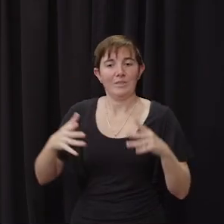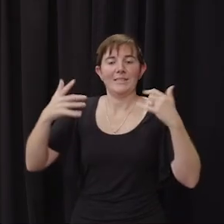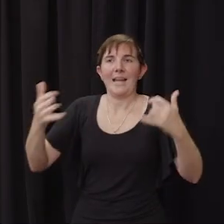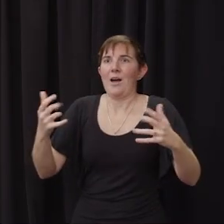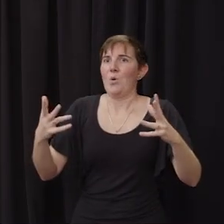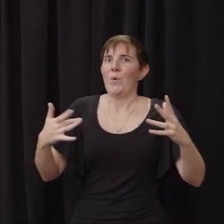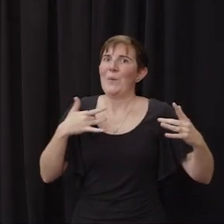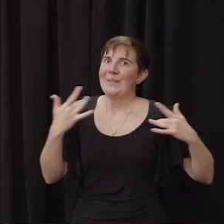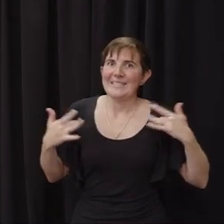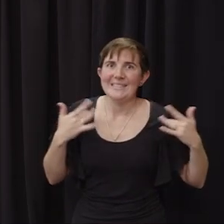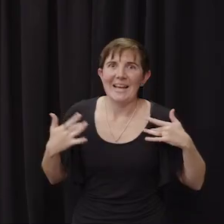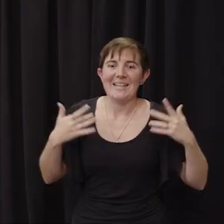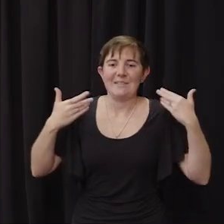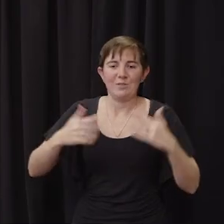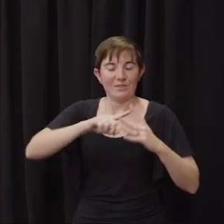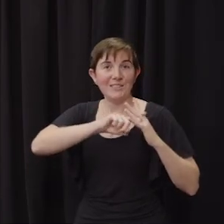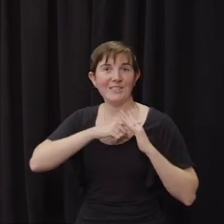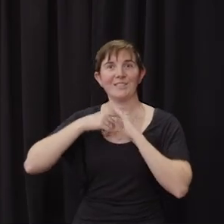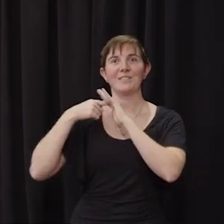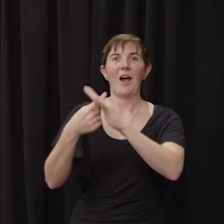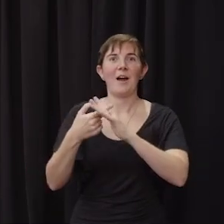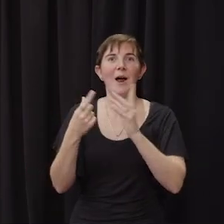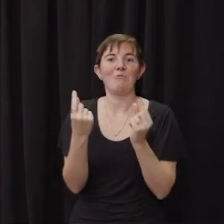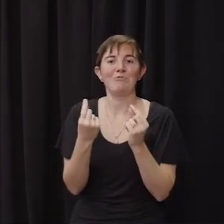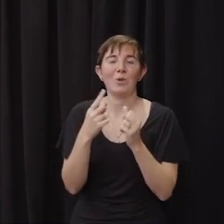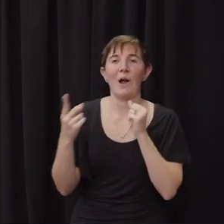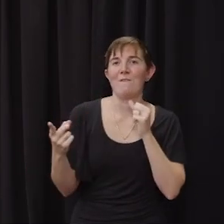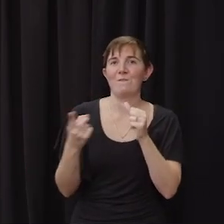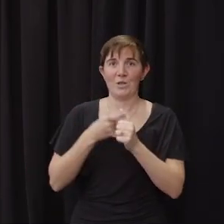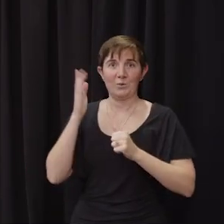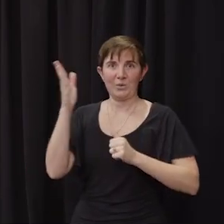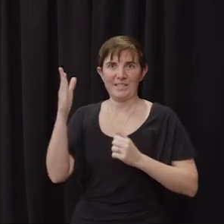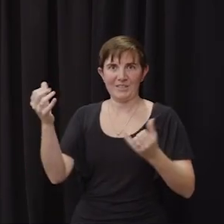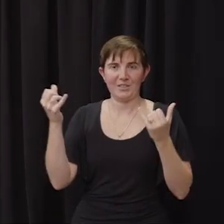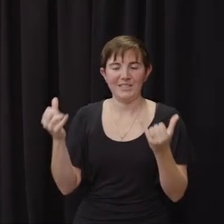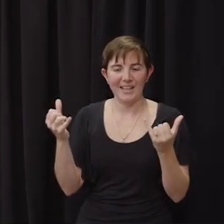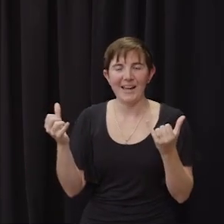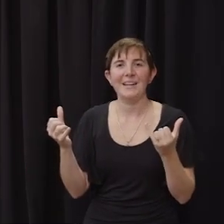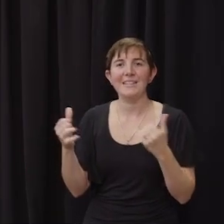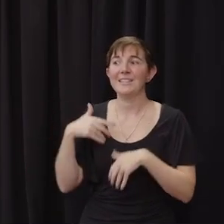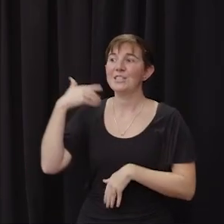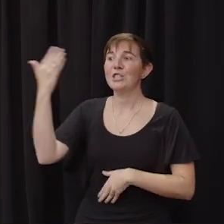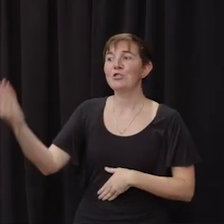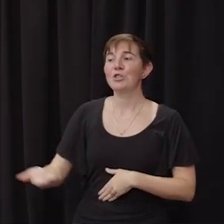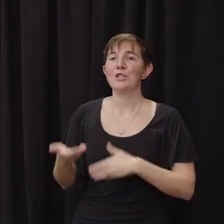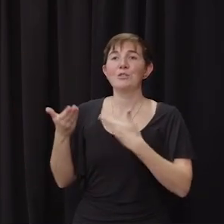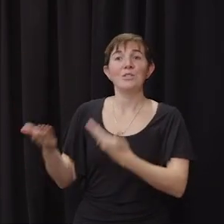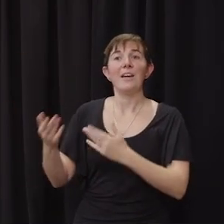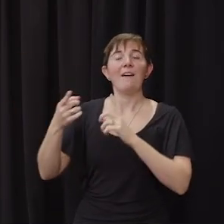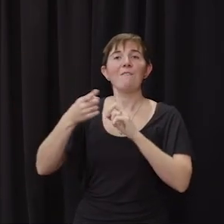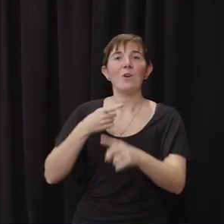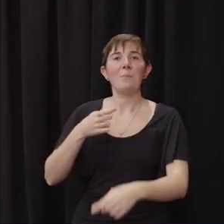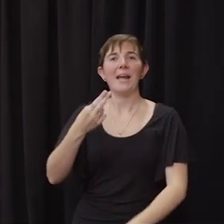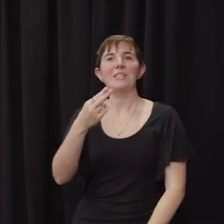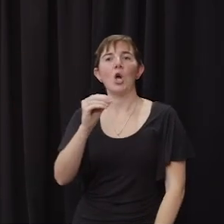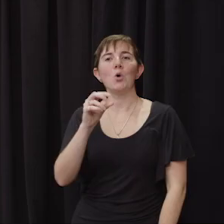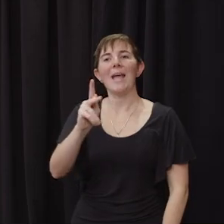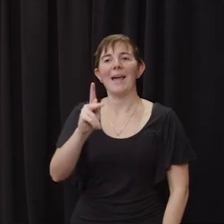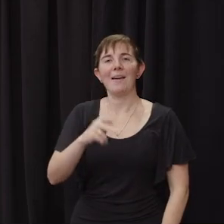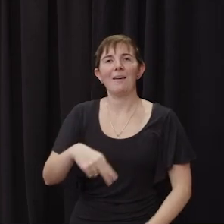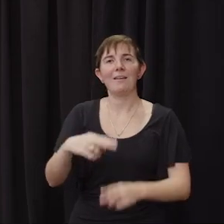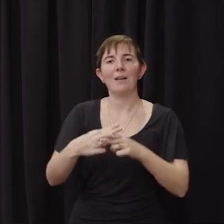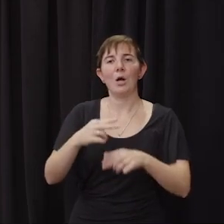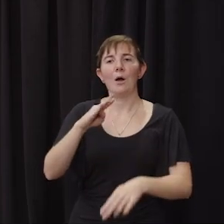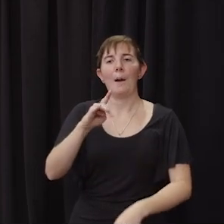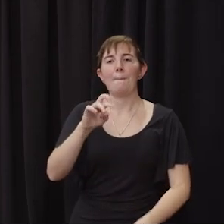very, very excited to kick us off with our first presenter today, introducing from HOK, Bart Van